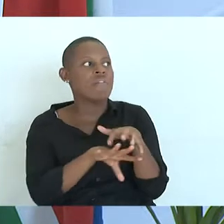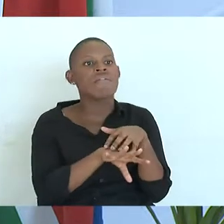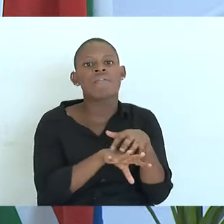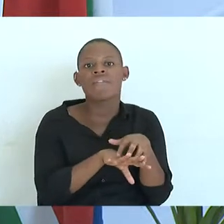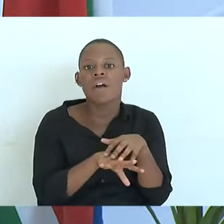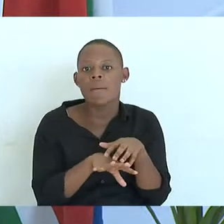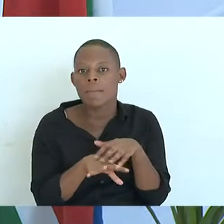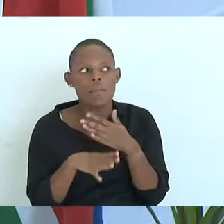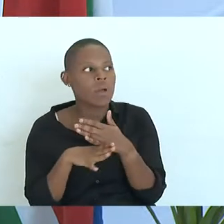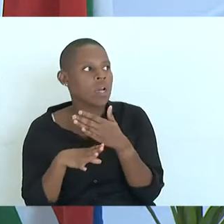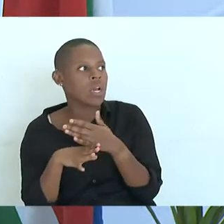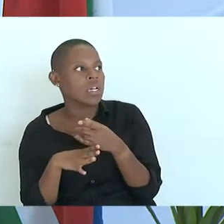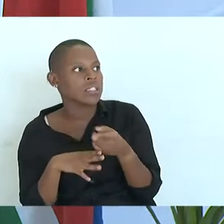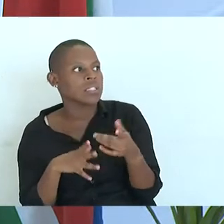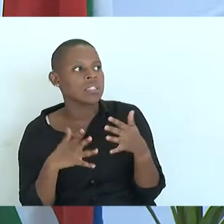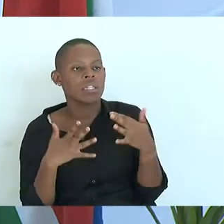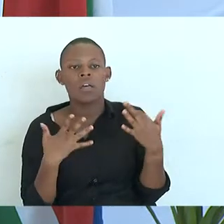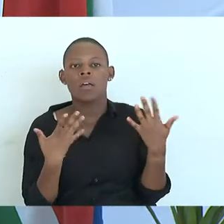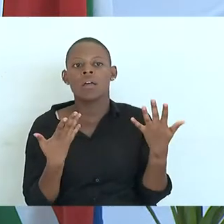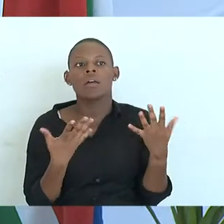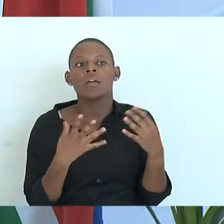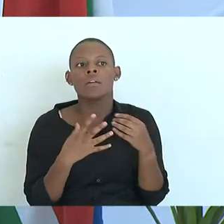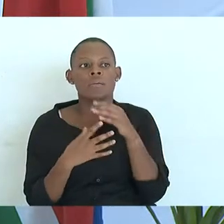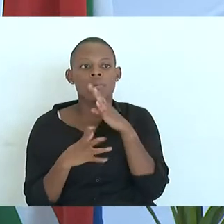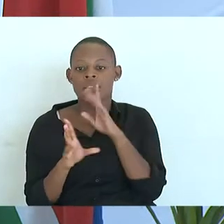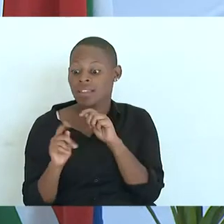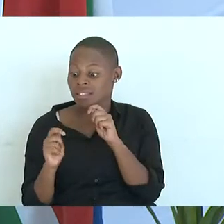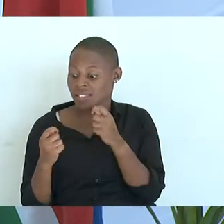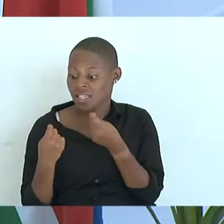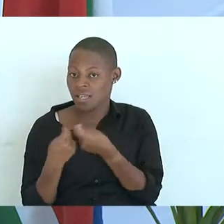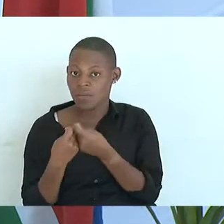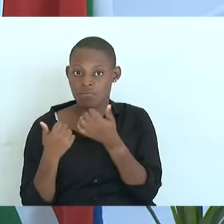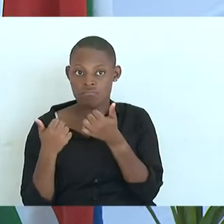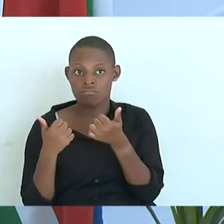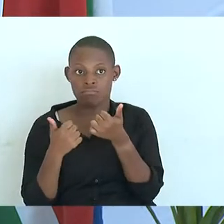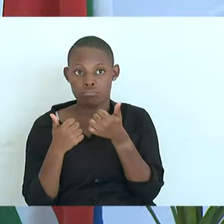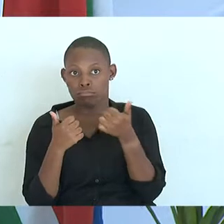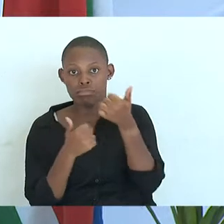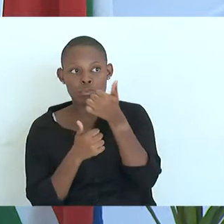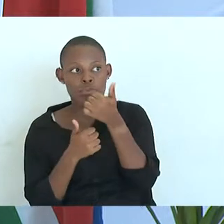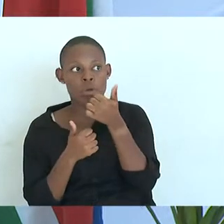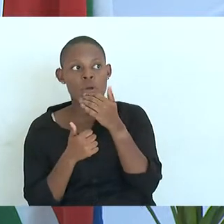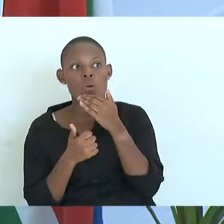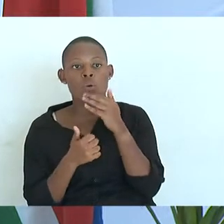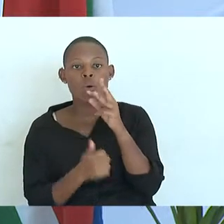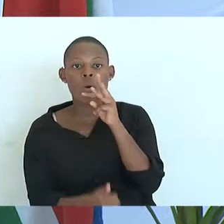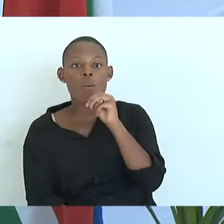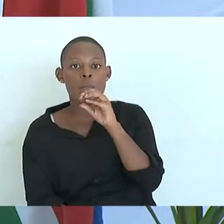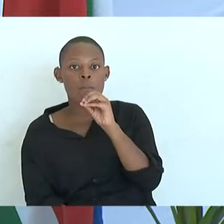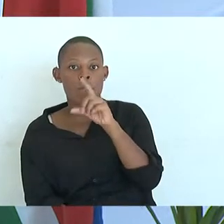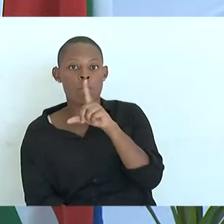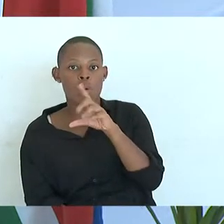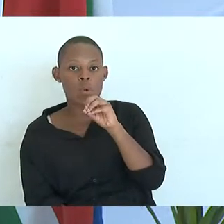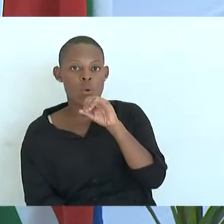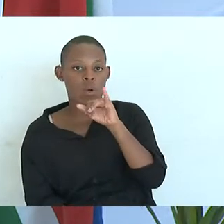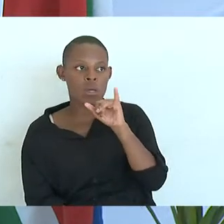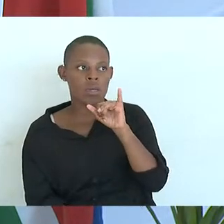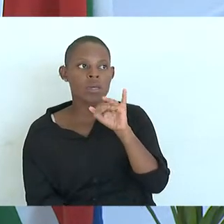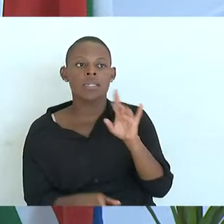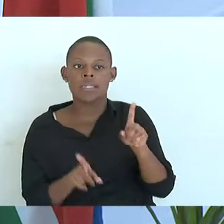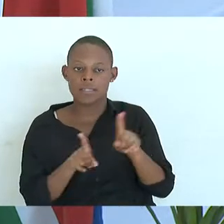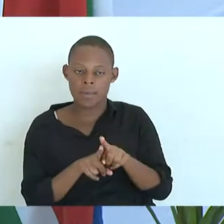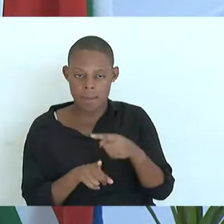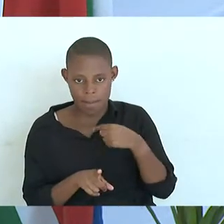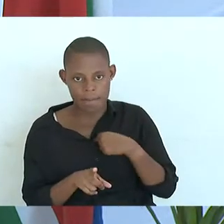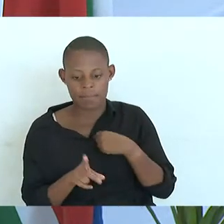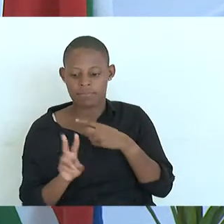farm dwellers. The team is co-chaired by MEC, Muloi, and myself. We look on